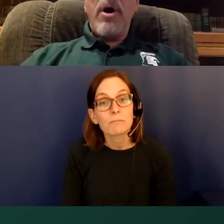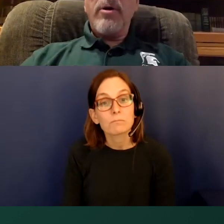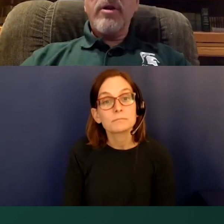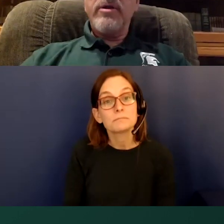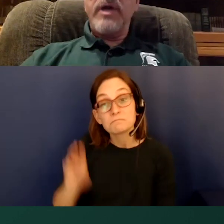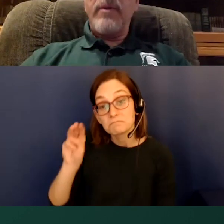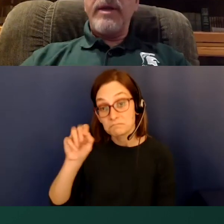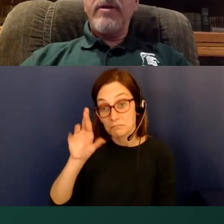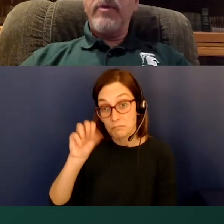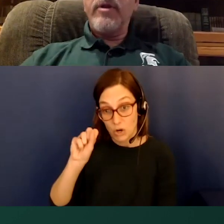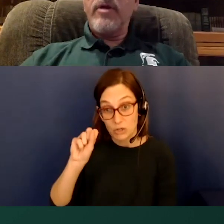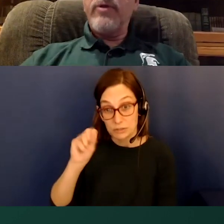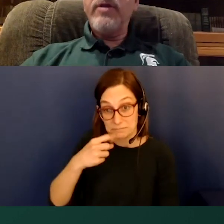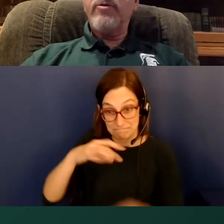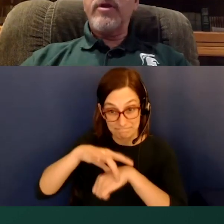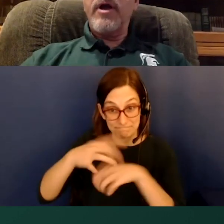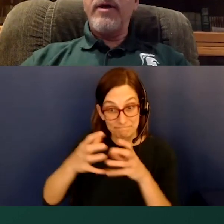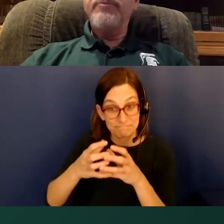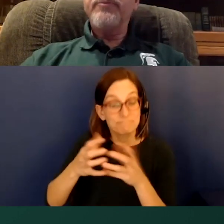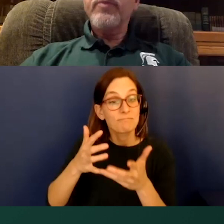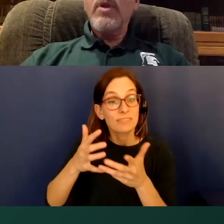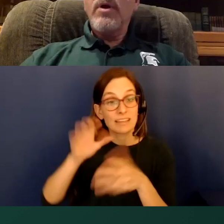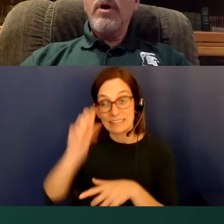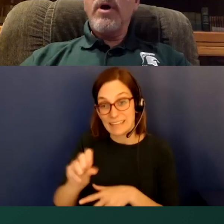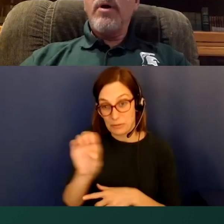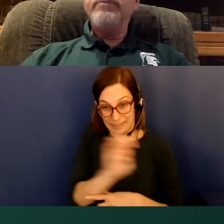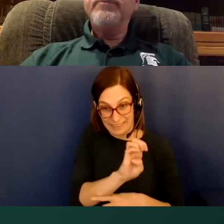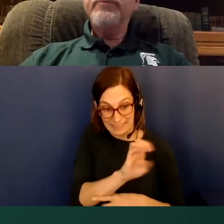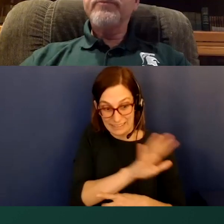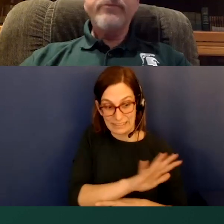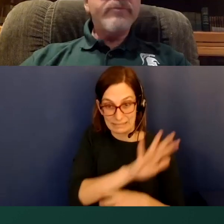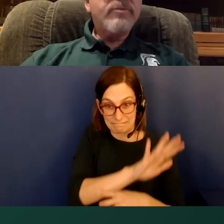Now, Mars dominates the southeastern sky.